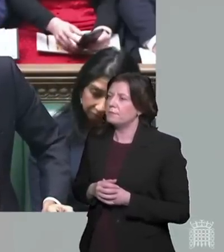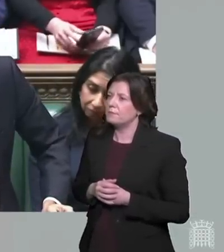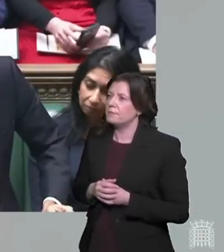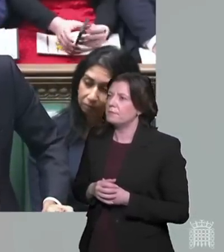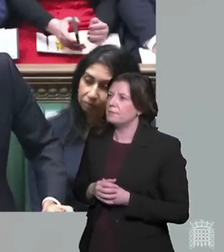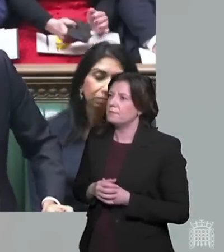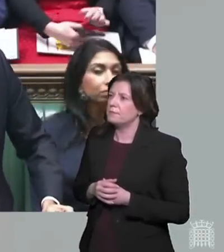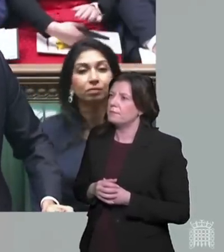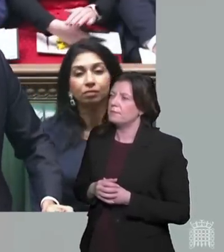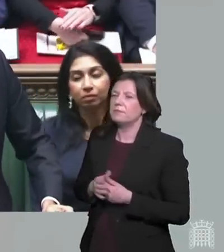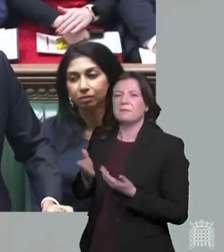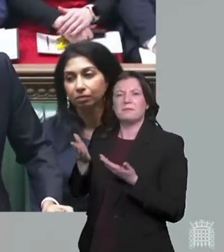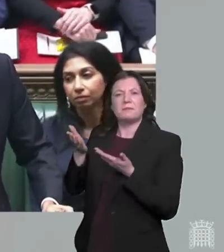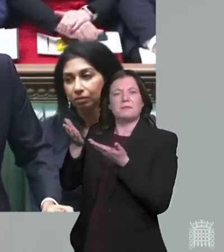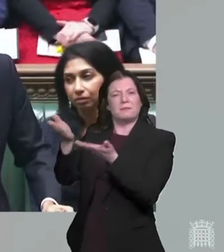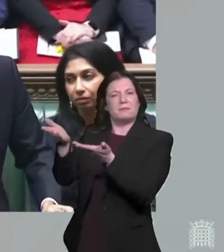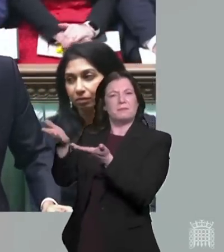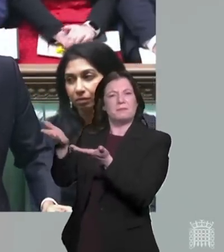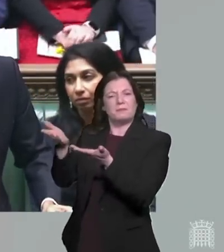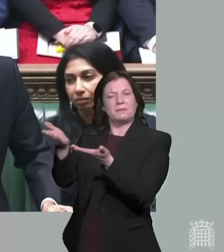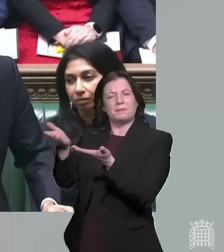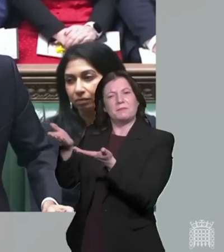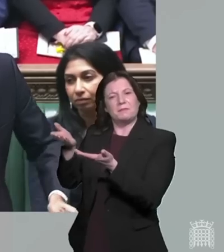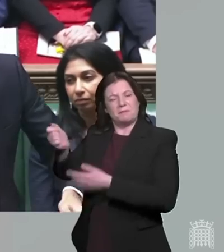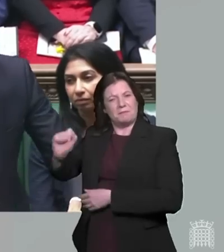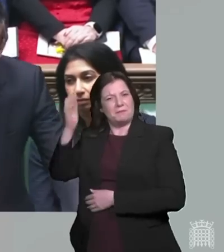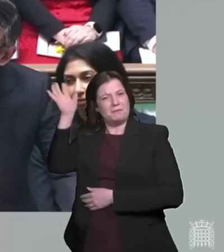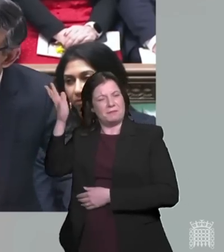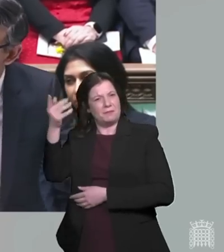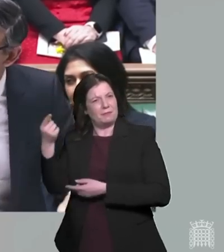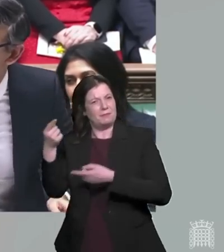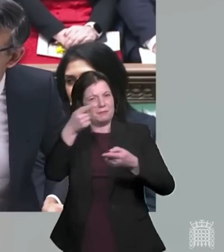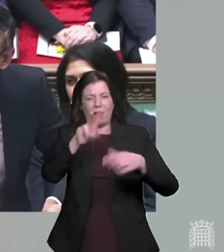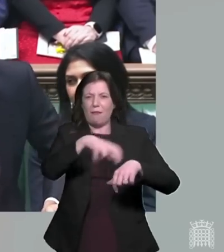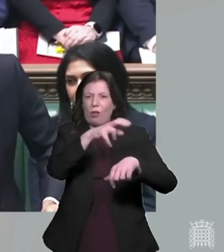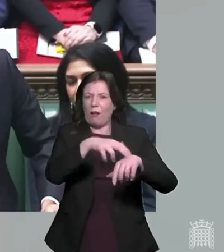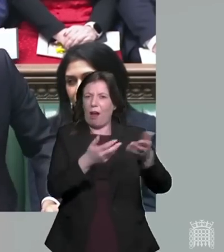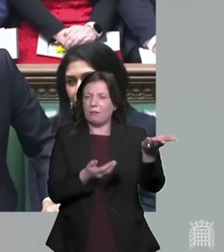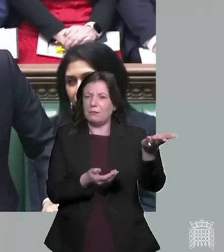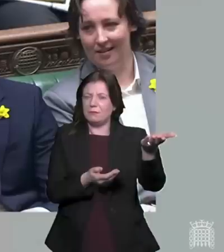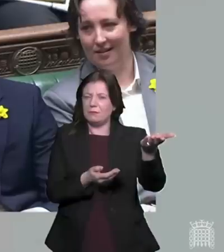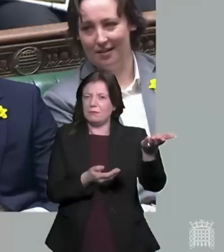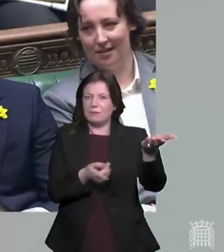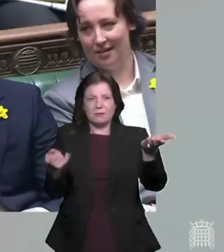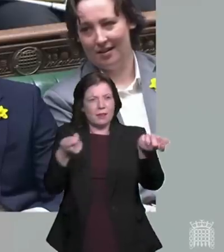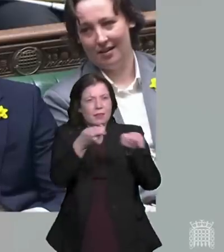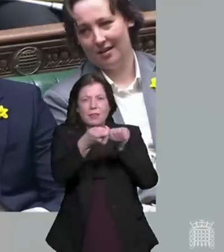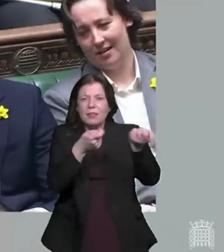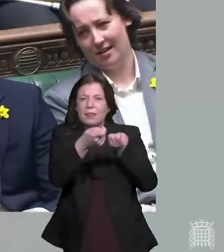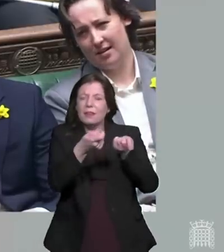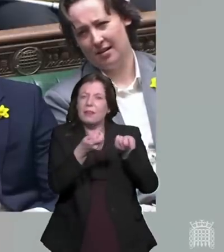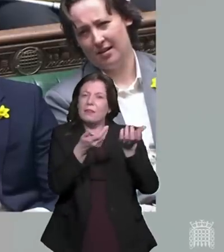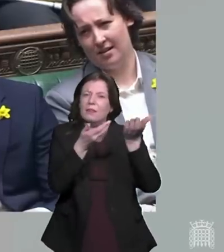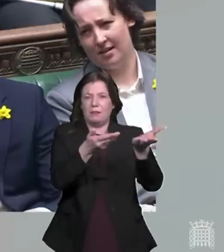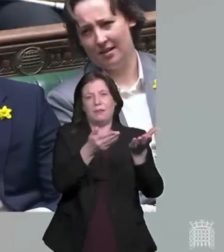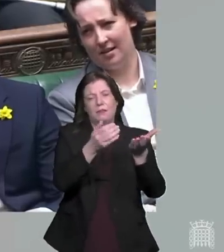gentleman is seeking to play politics with the situation in Northern Ireland. Northern Ireland, as he well knows, has a unique place